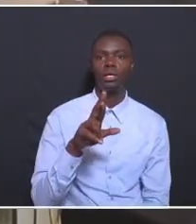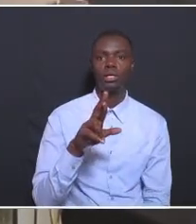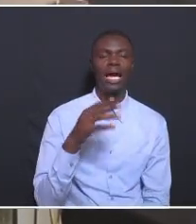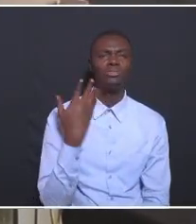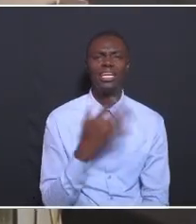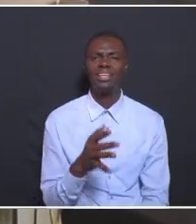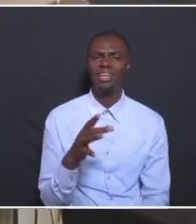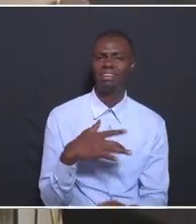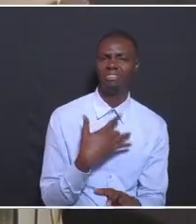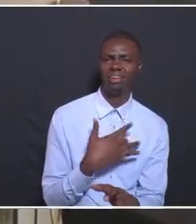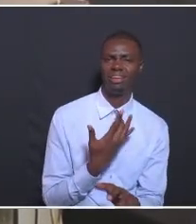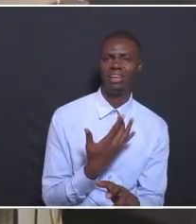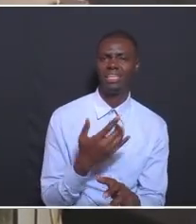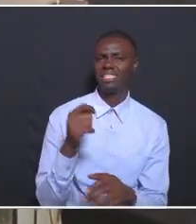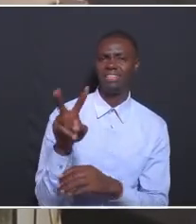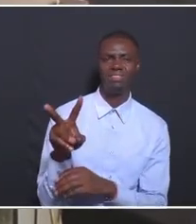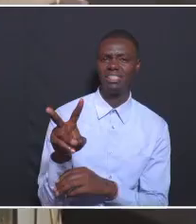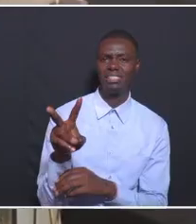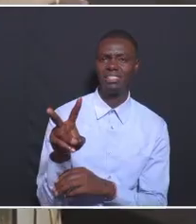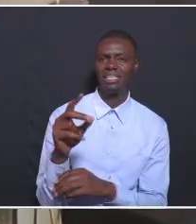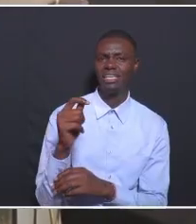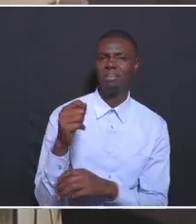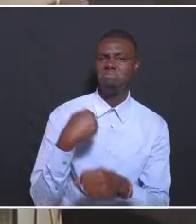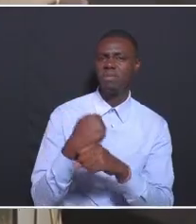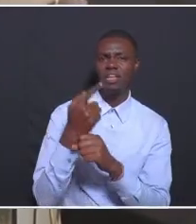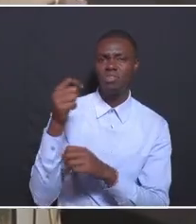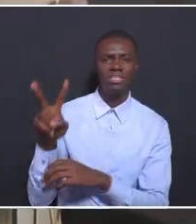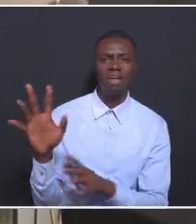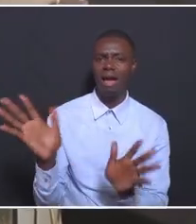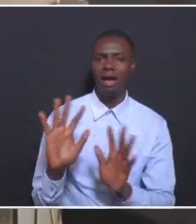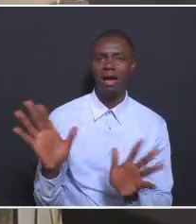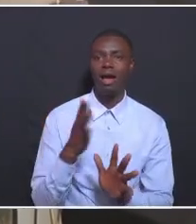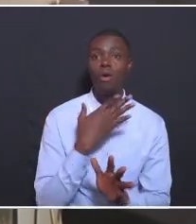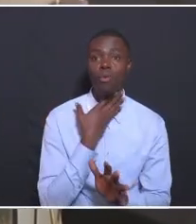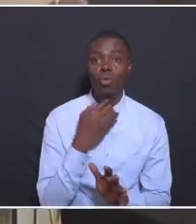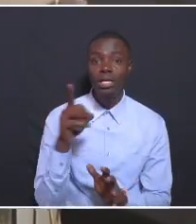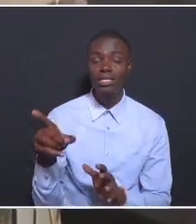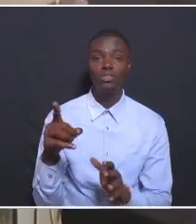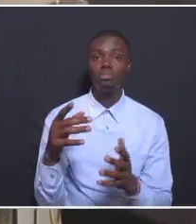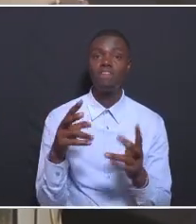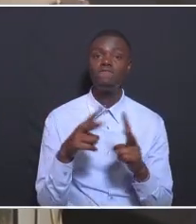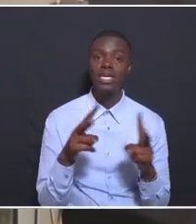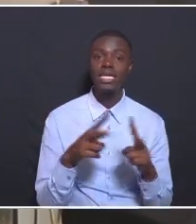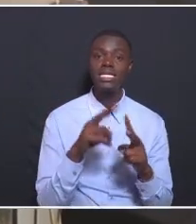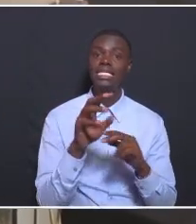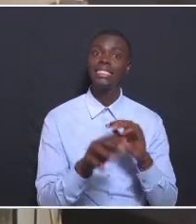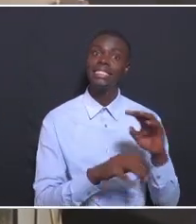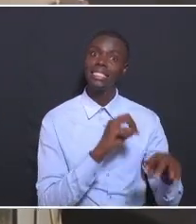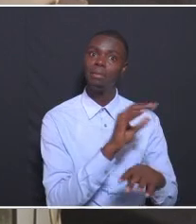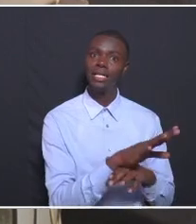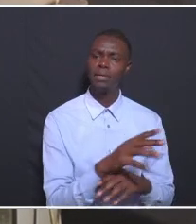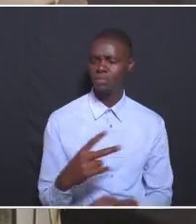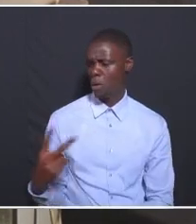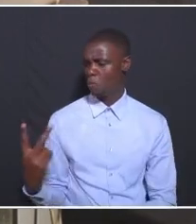it to feel like it's TV made for TV, so to say. We wanted it to be very cinematic. Nick and I both